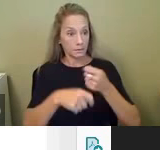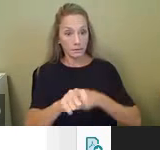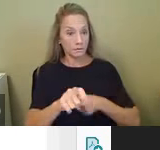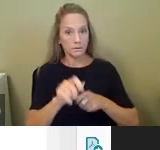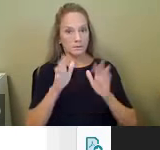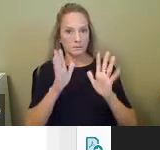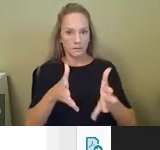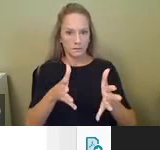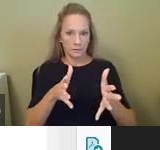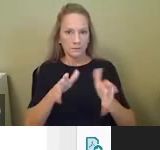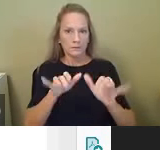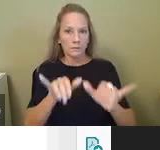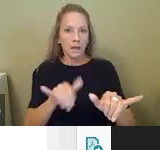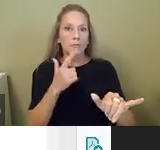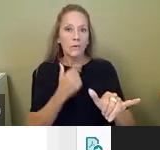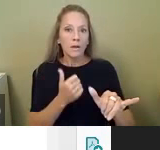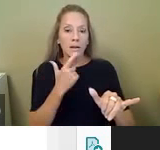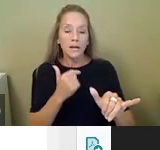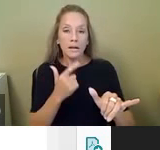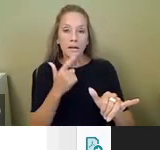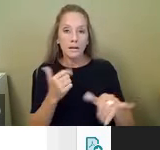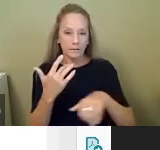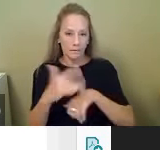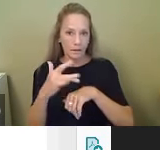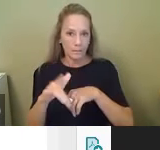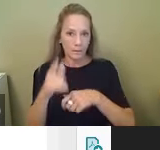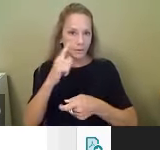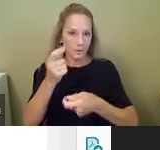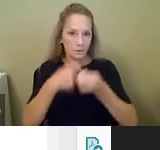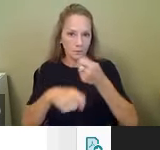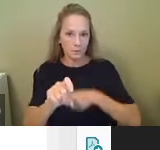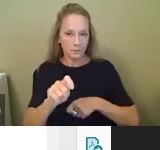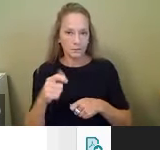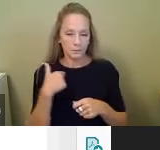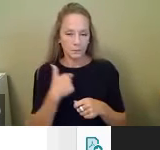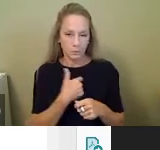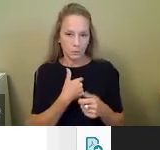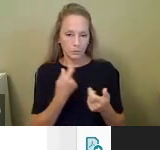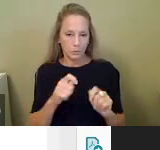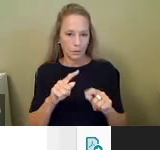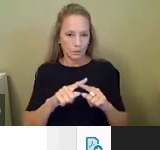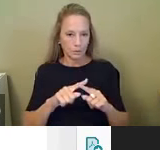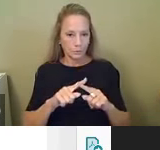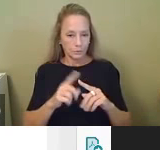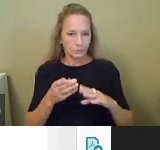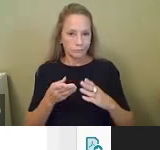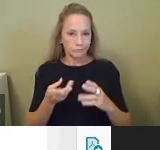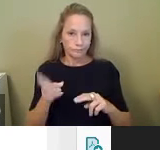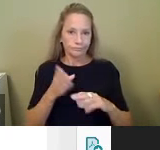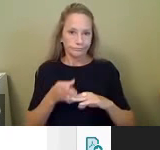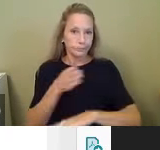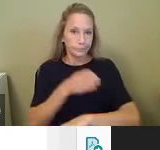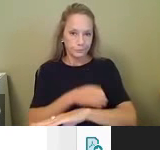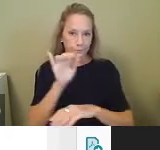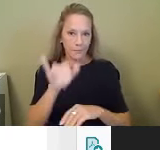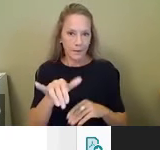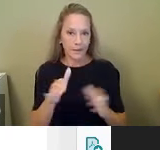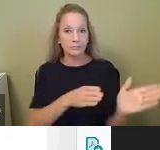red, but we are working on that. Next slide.